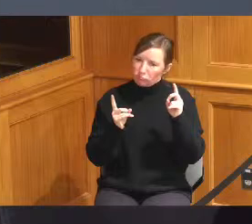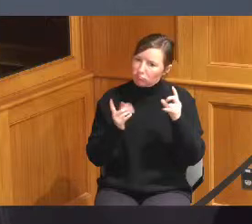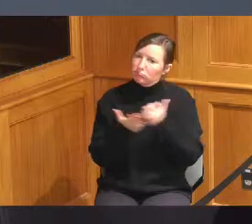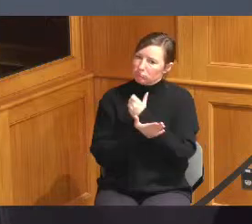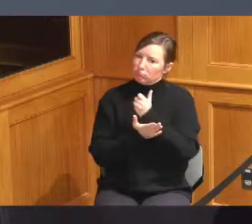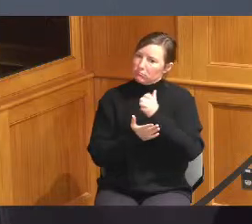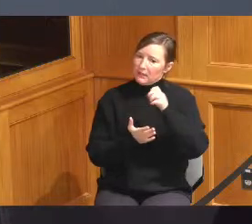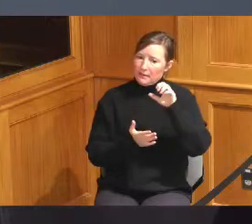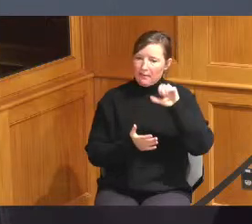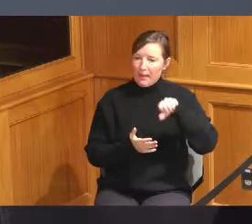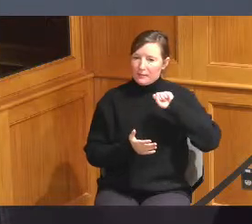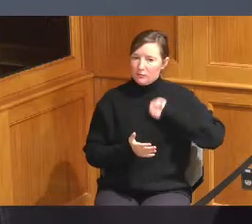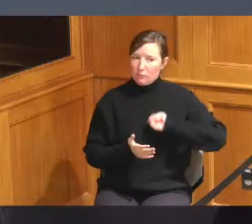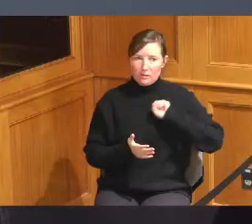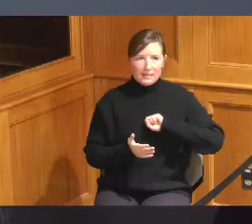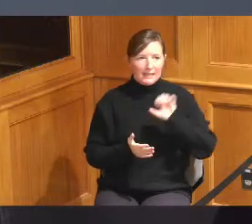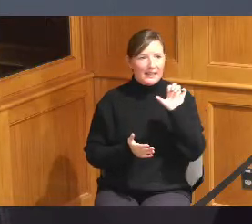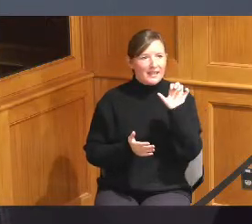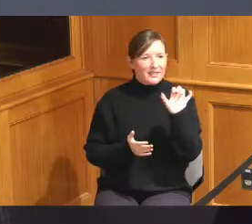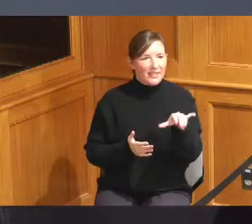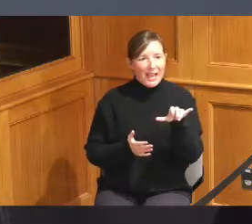that ski-wee thing, y'all see?